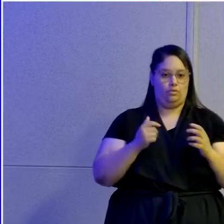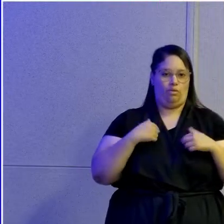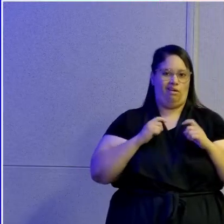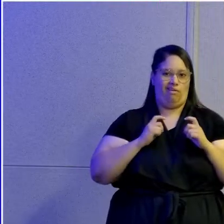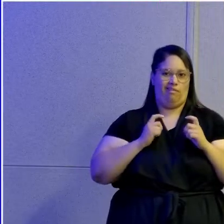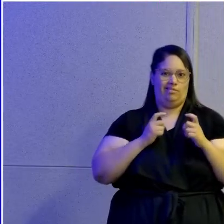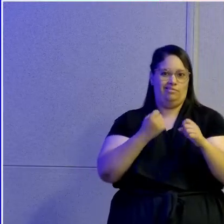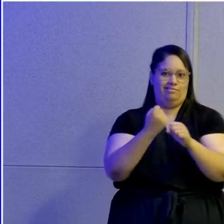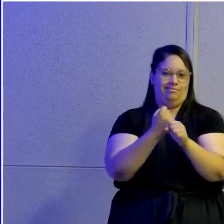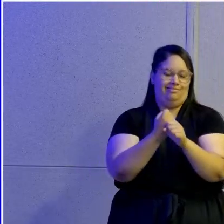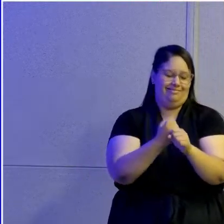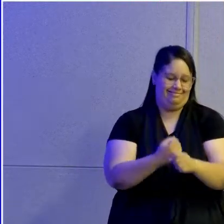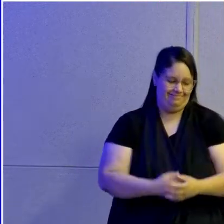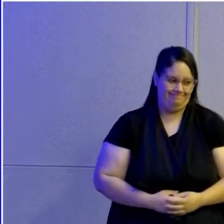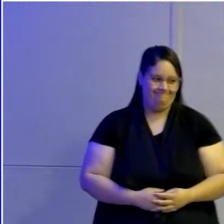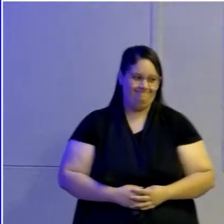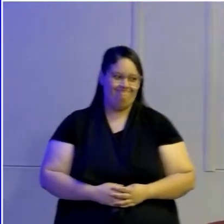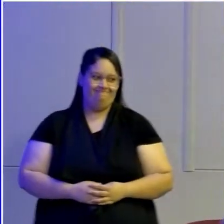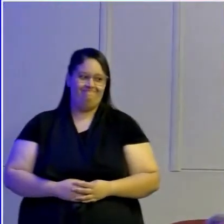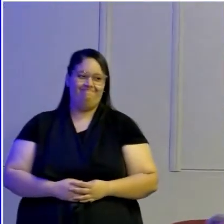light.